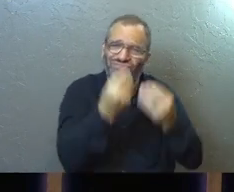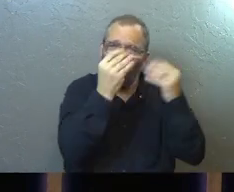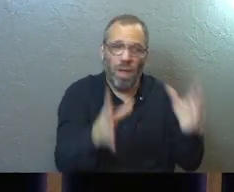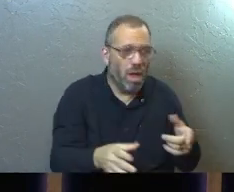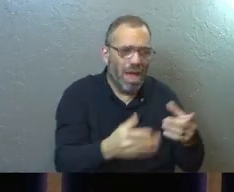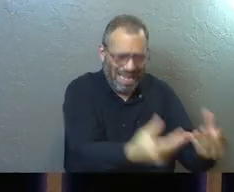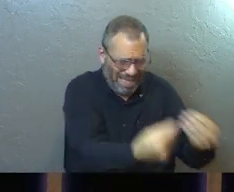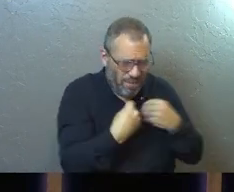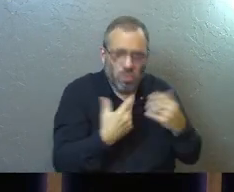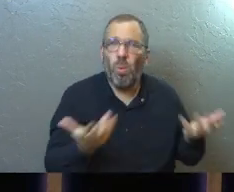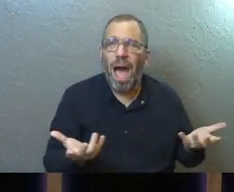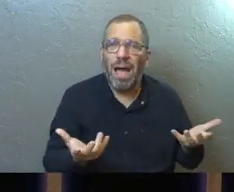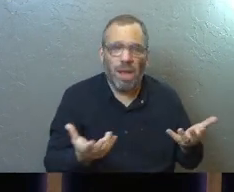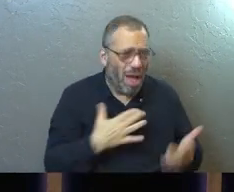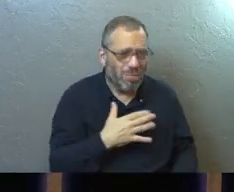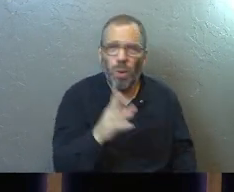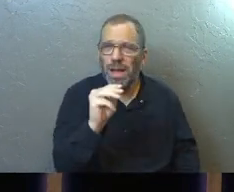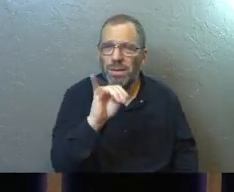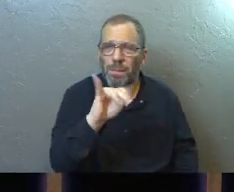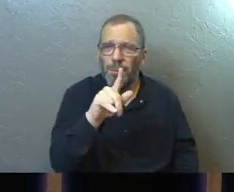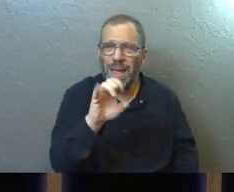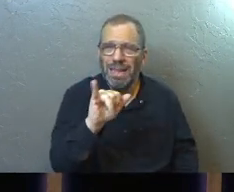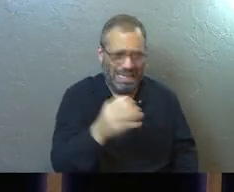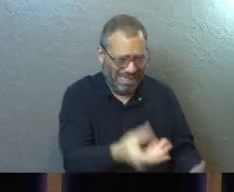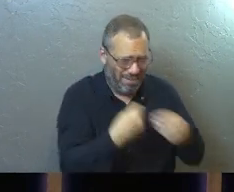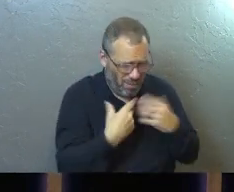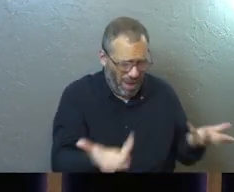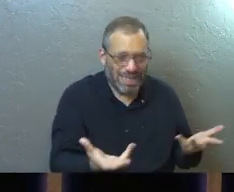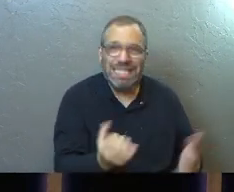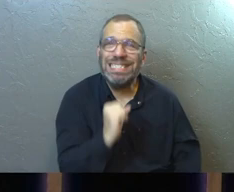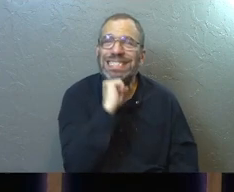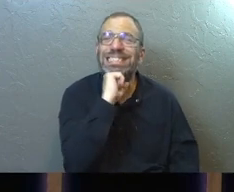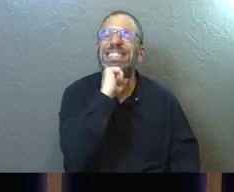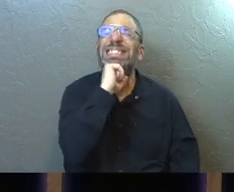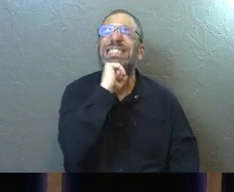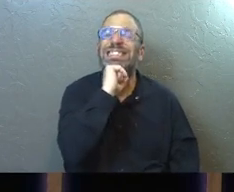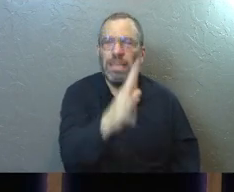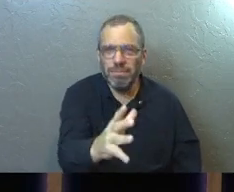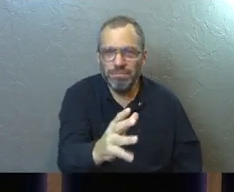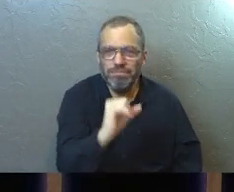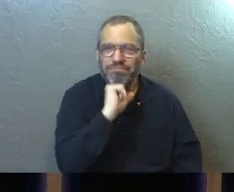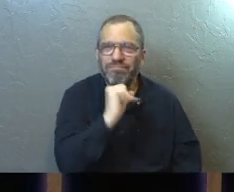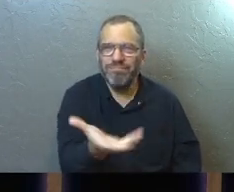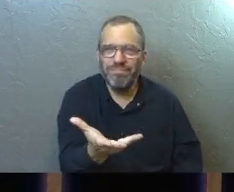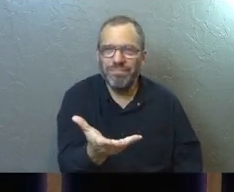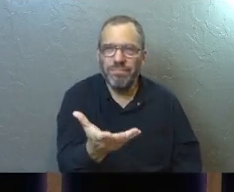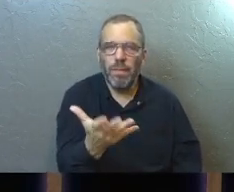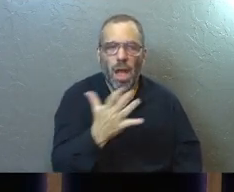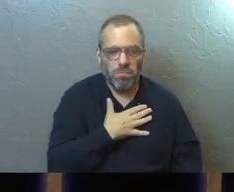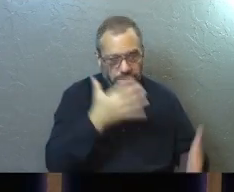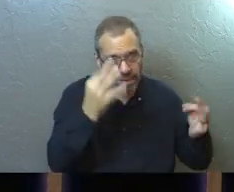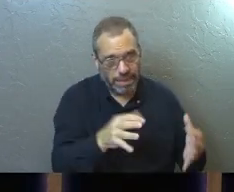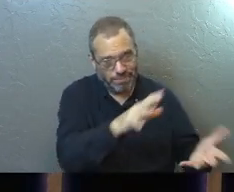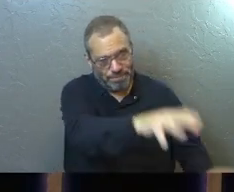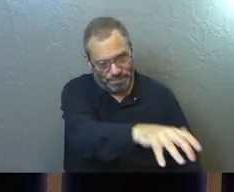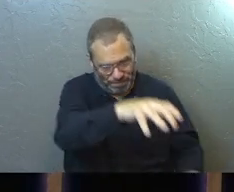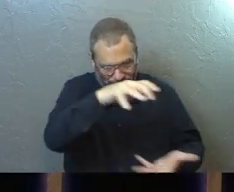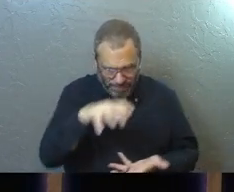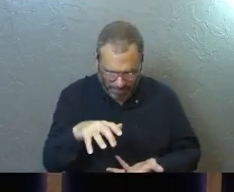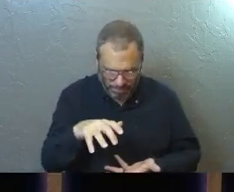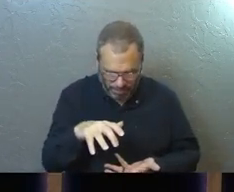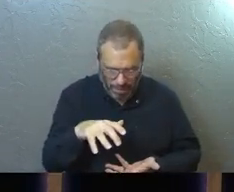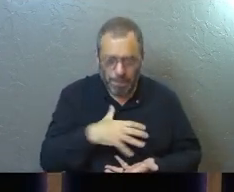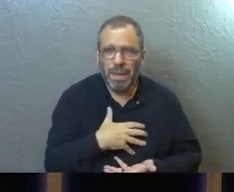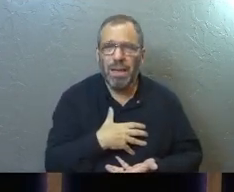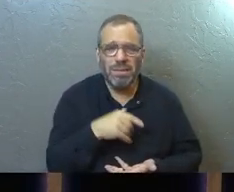What had she given us? What had she accomplished? Nothing. We had chosen her because